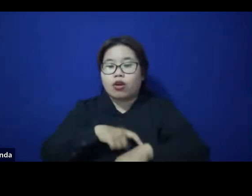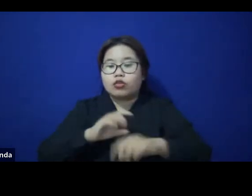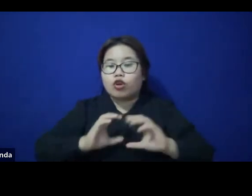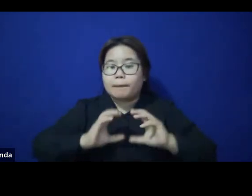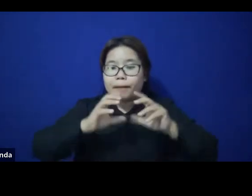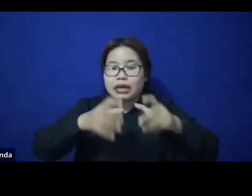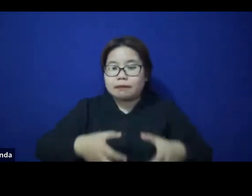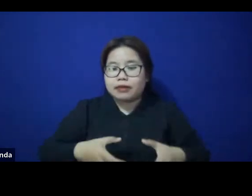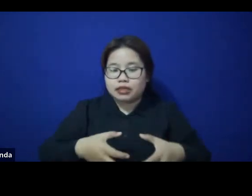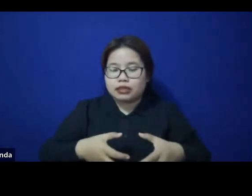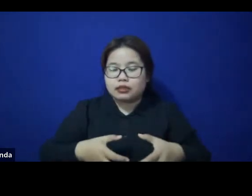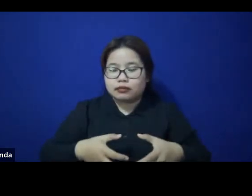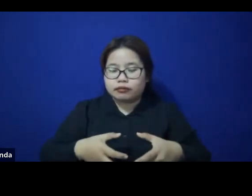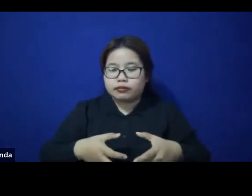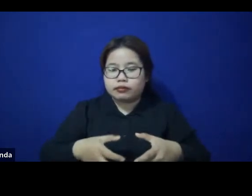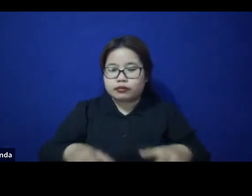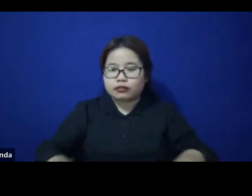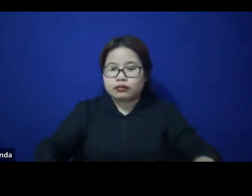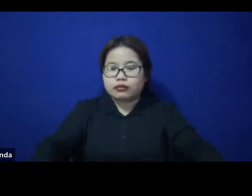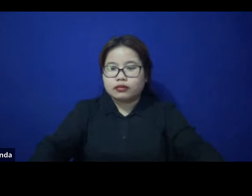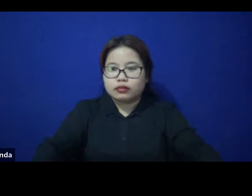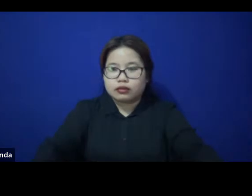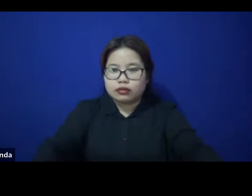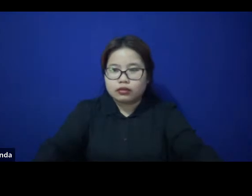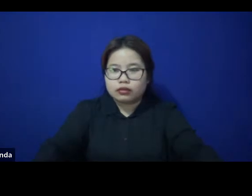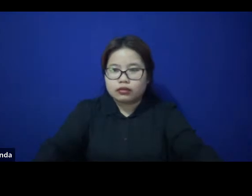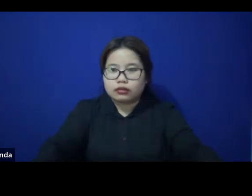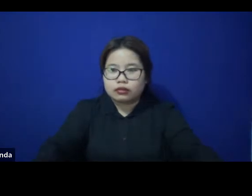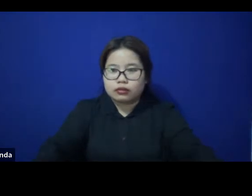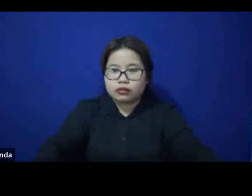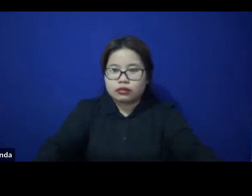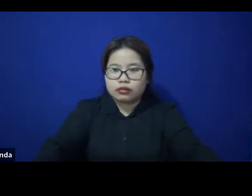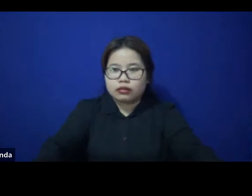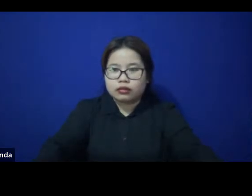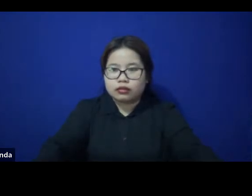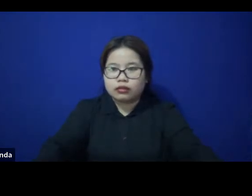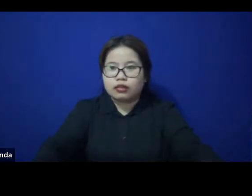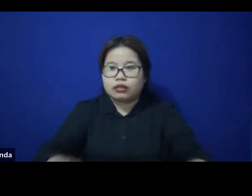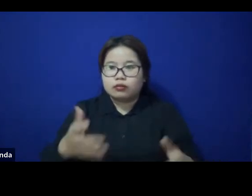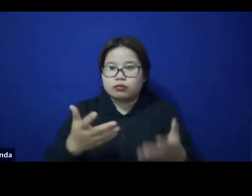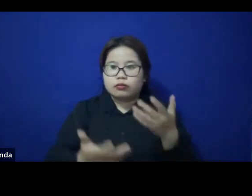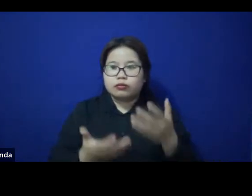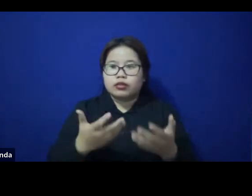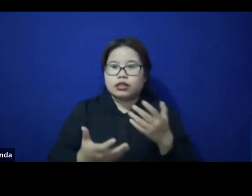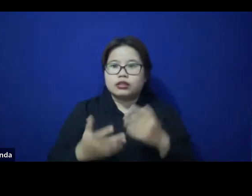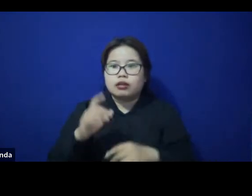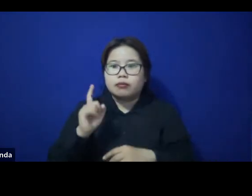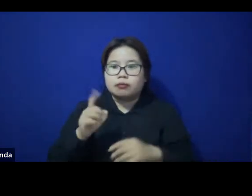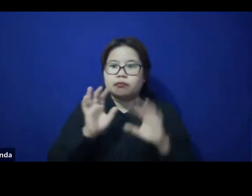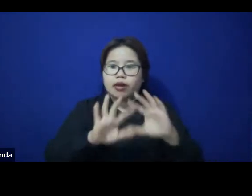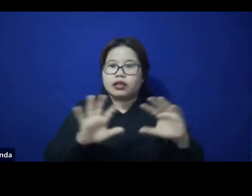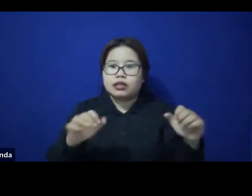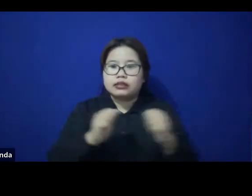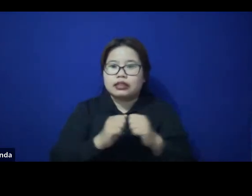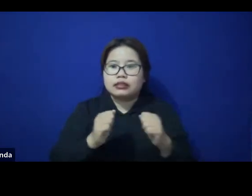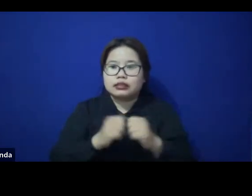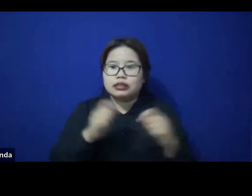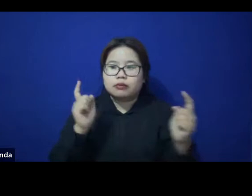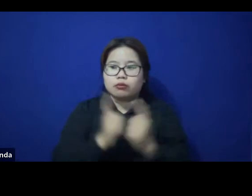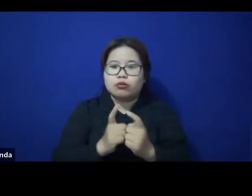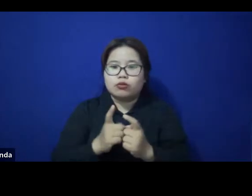being cancelled and wait lists expanding. So that idea of accessibility,